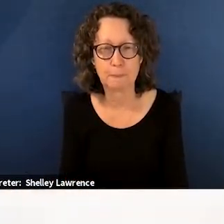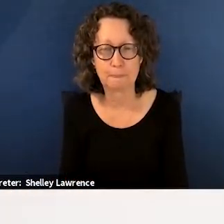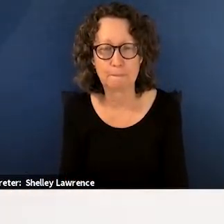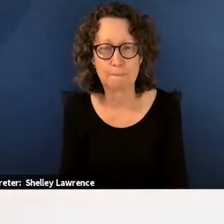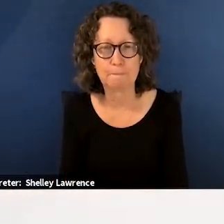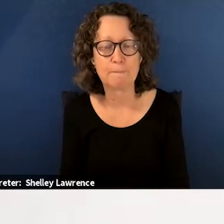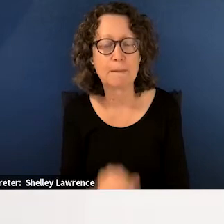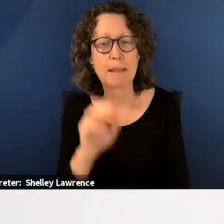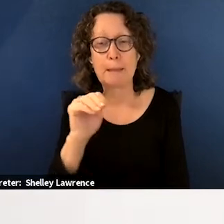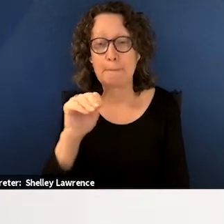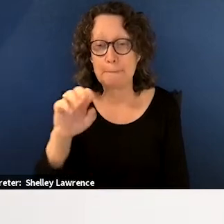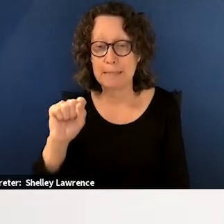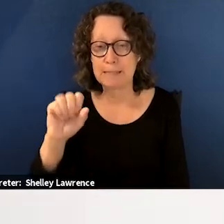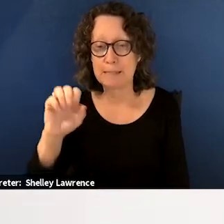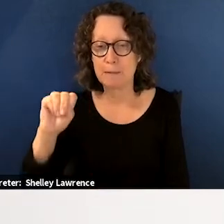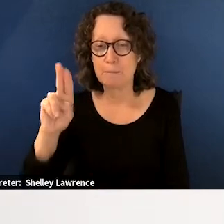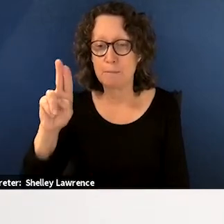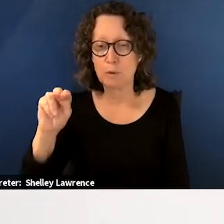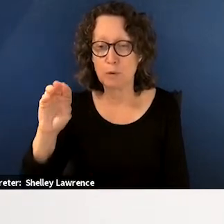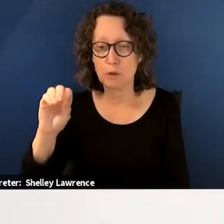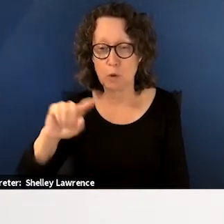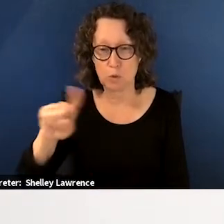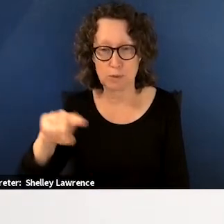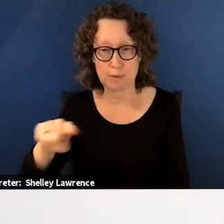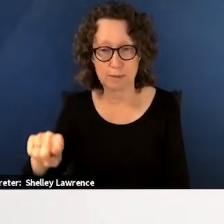Ms. Munoz, please.